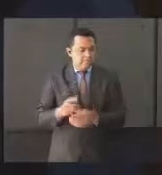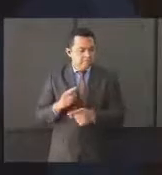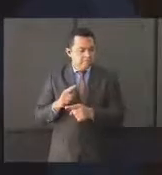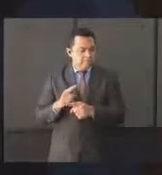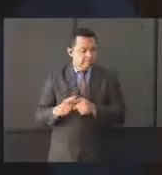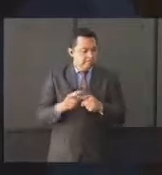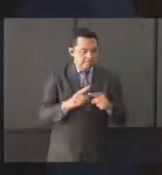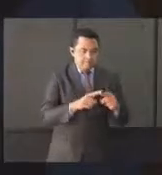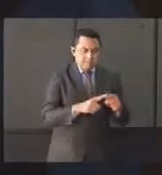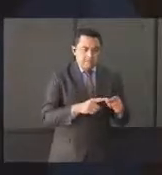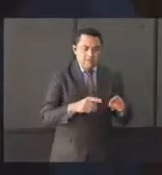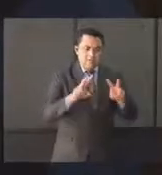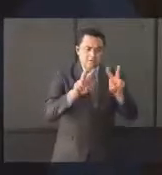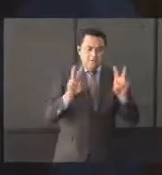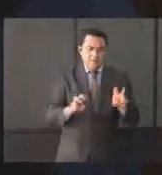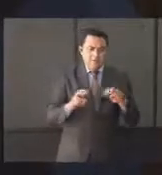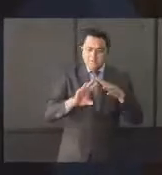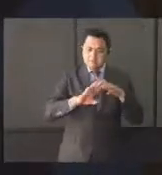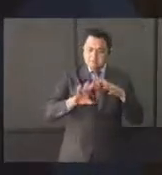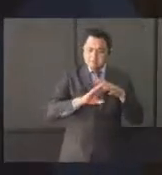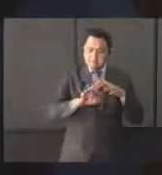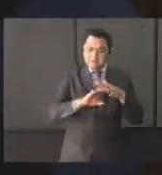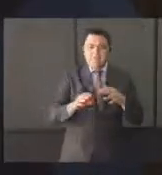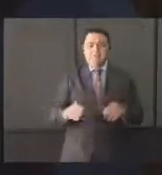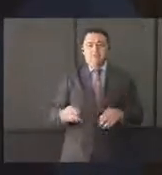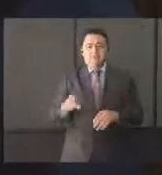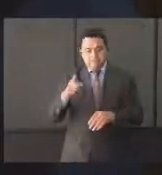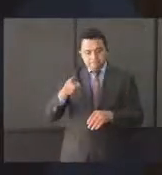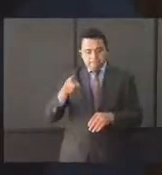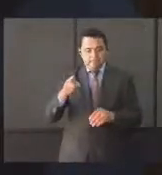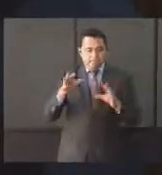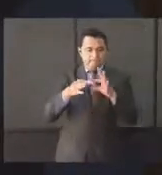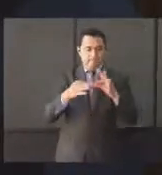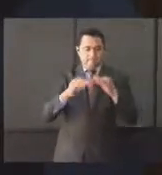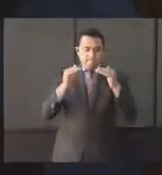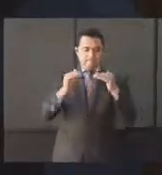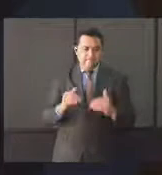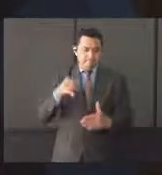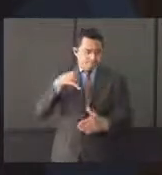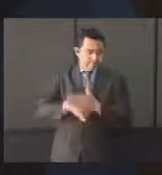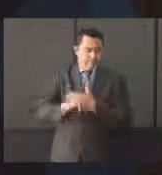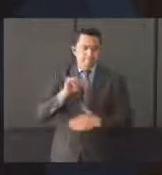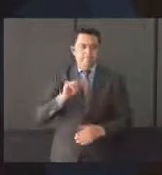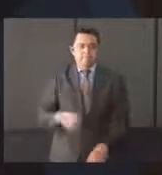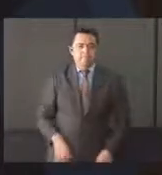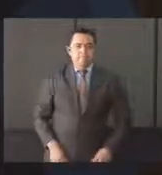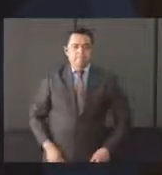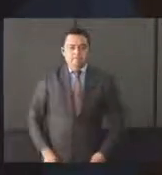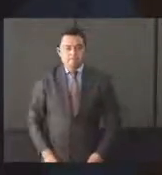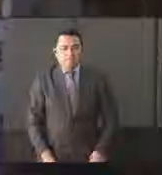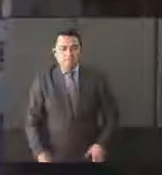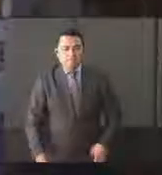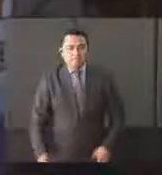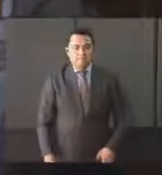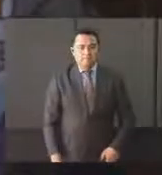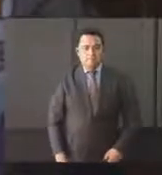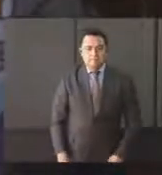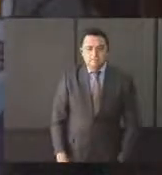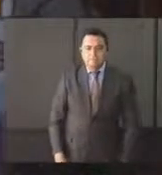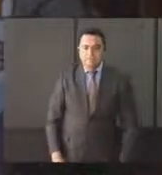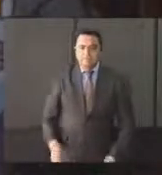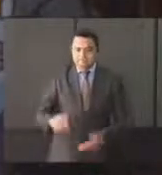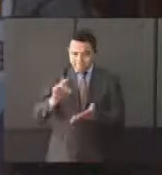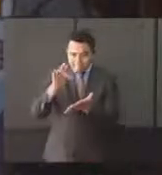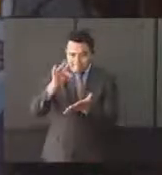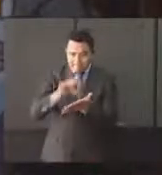observer, makes proposals of different initiatives to approach this topic. You have the floor now, Maria Dolores. Thank